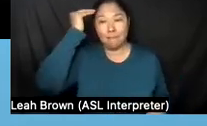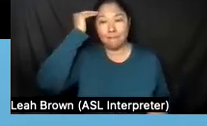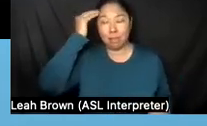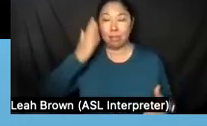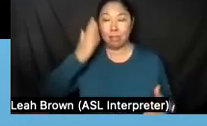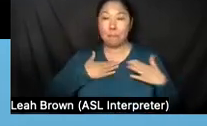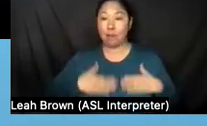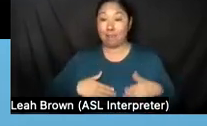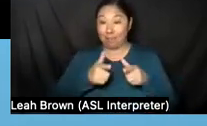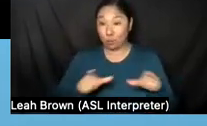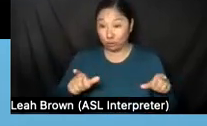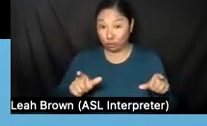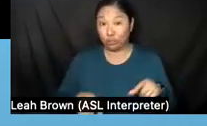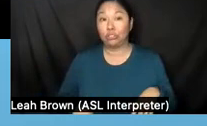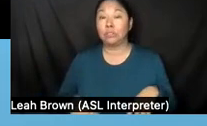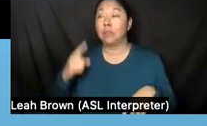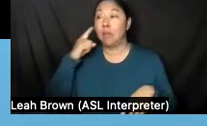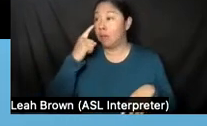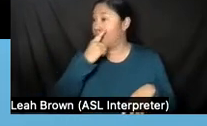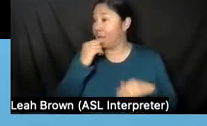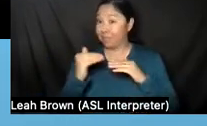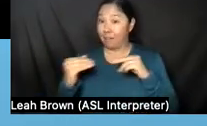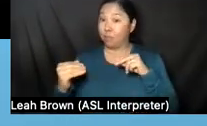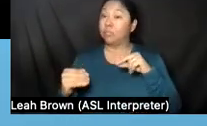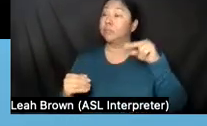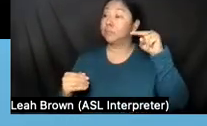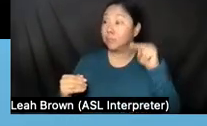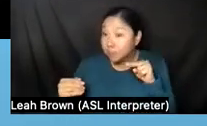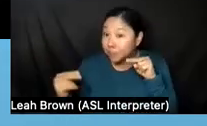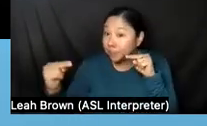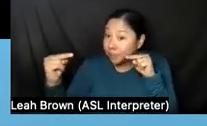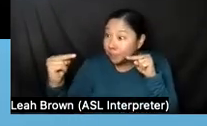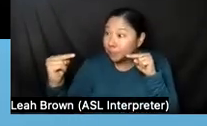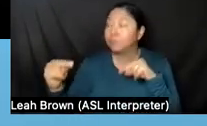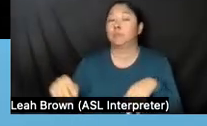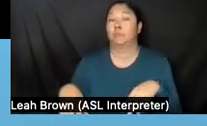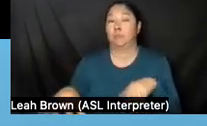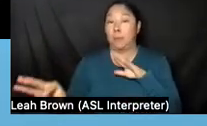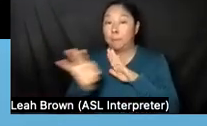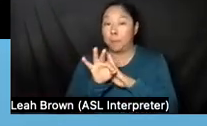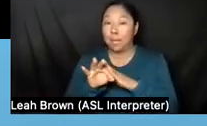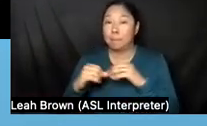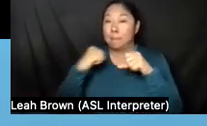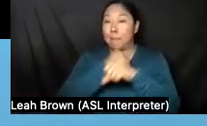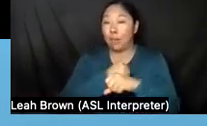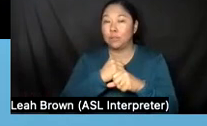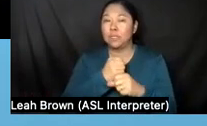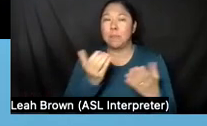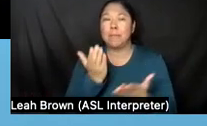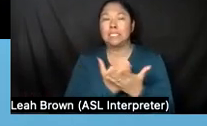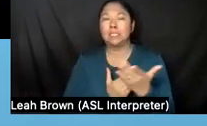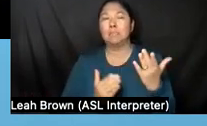getting on your child's eye level if you have littles, picking your battles. You may decide to ignore small inappropriate behaviors that are